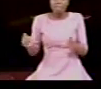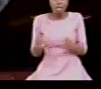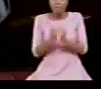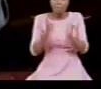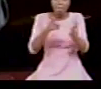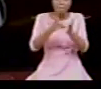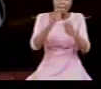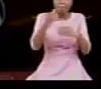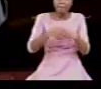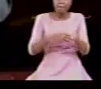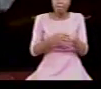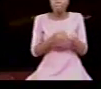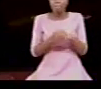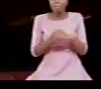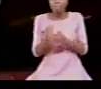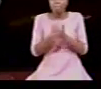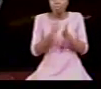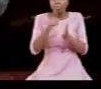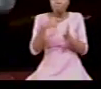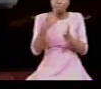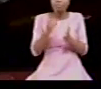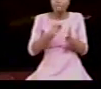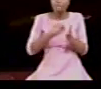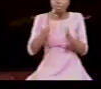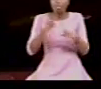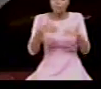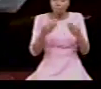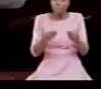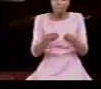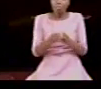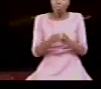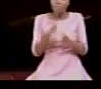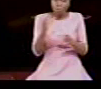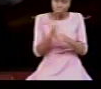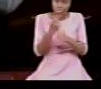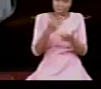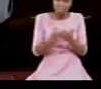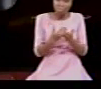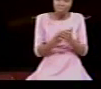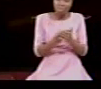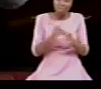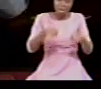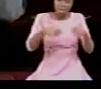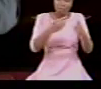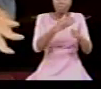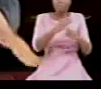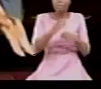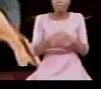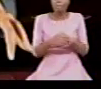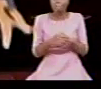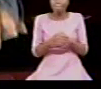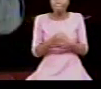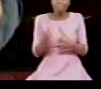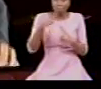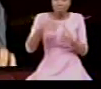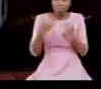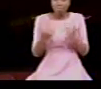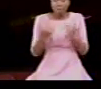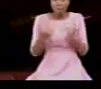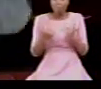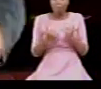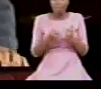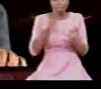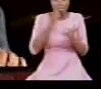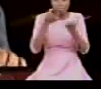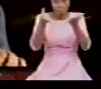paying back. Those who say, I'll buy you a car, took the money, I'll buy this one, you didn't buy. Till now, and